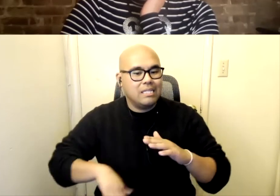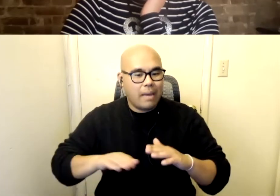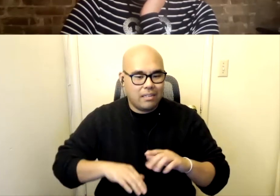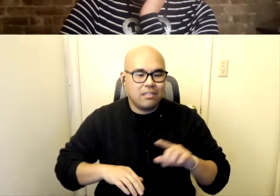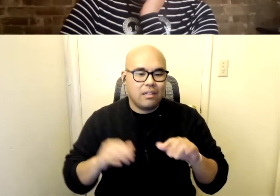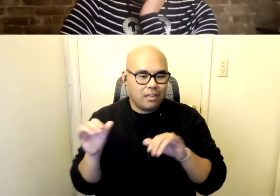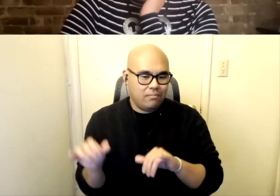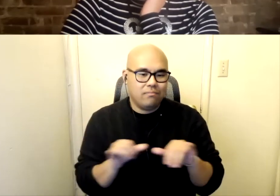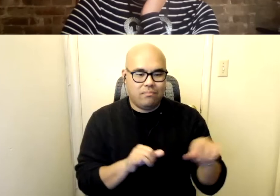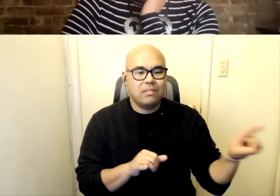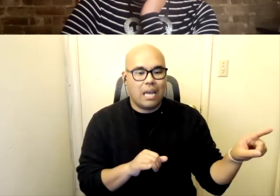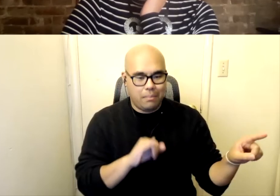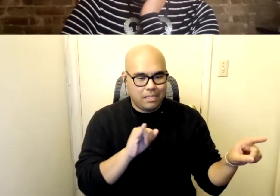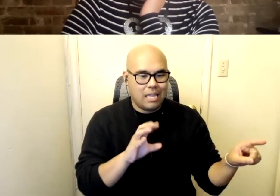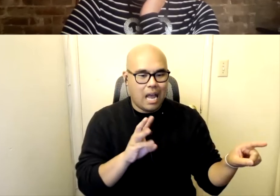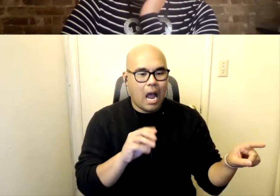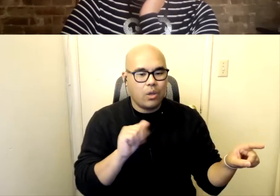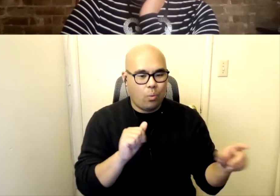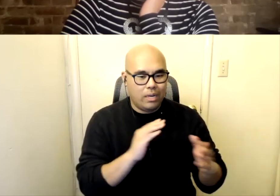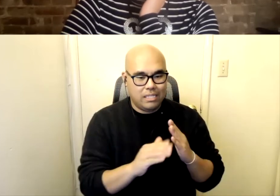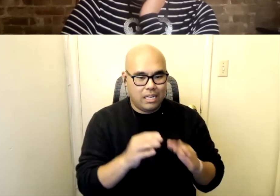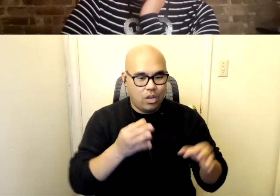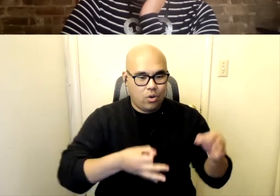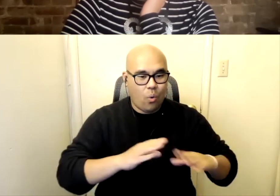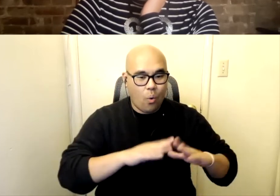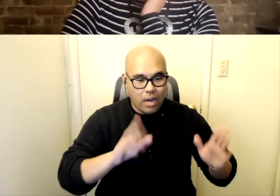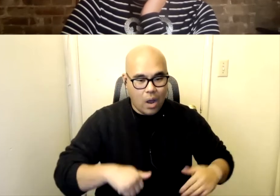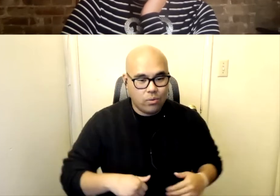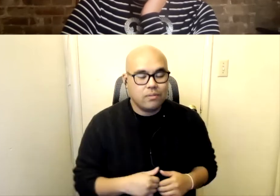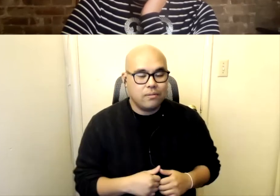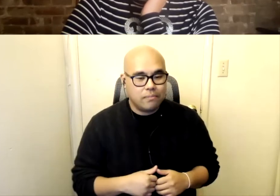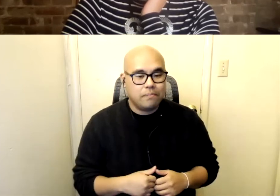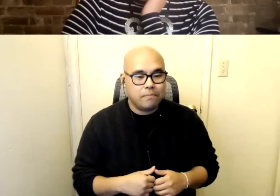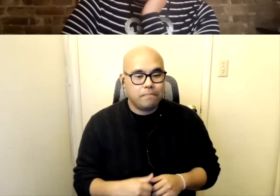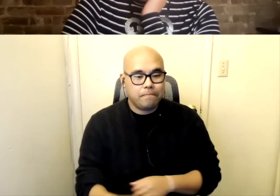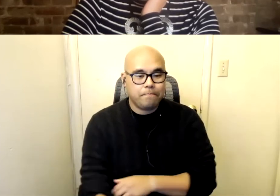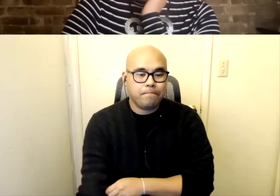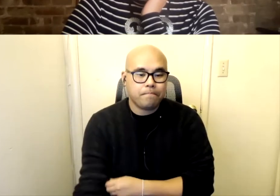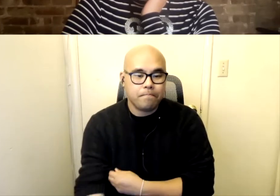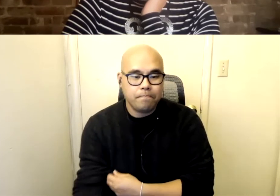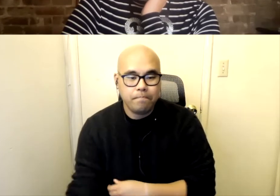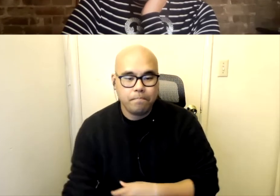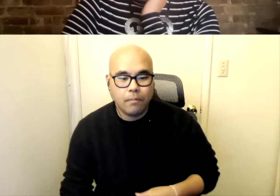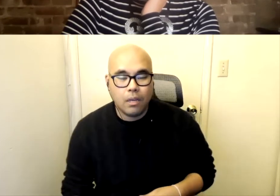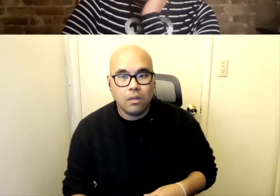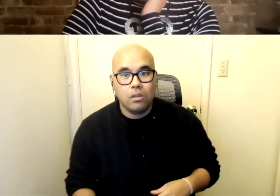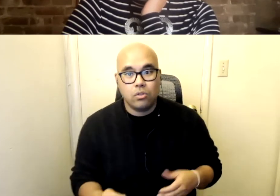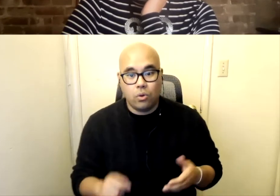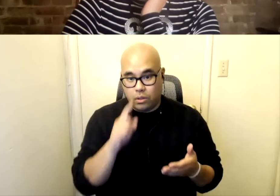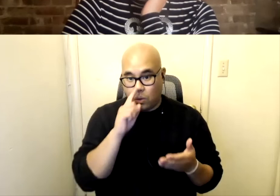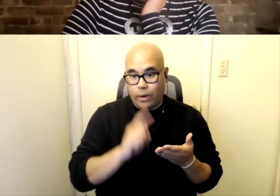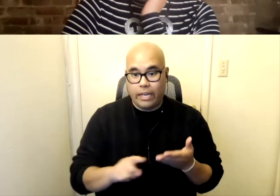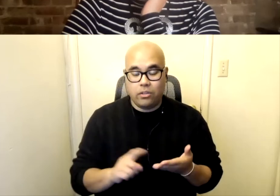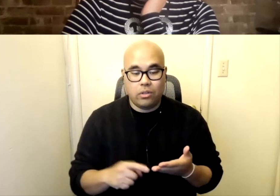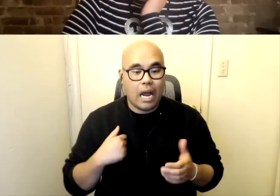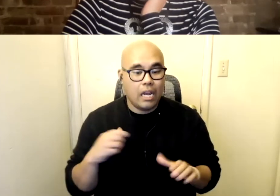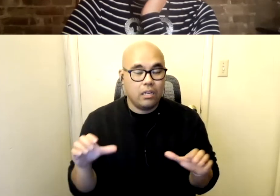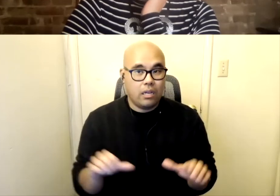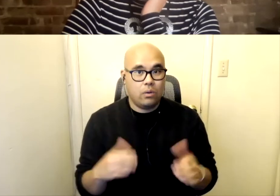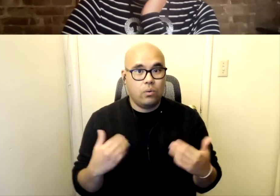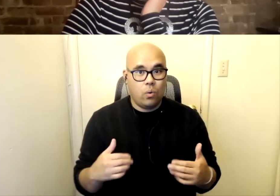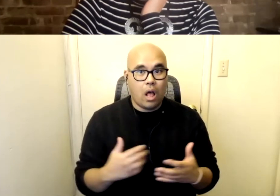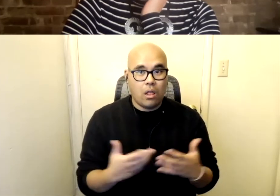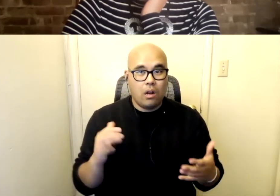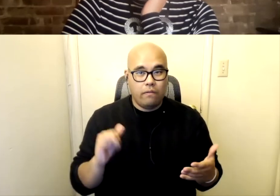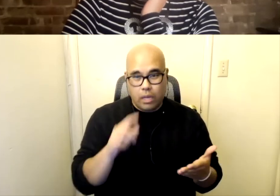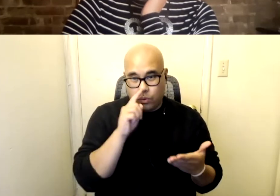courthouse. Mm, Um, and yeah, I the research that I had to do, a lot of it was really